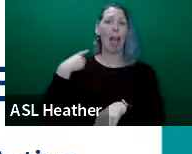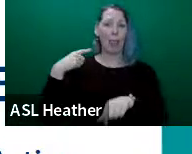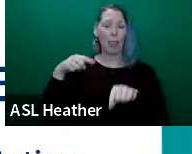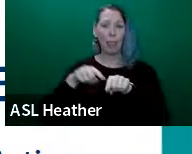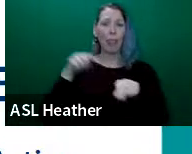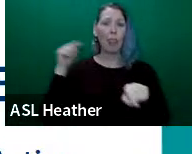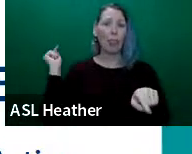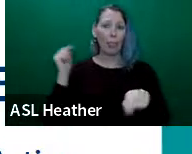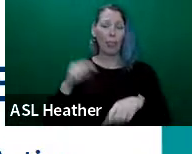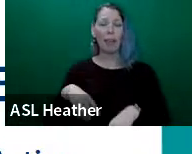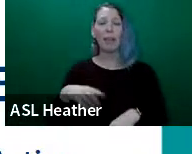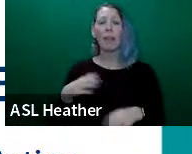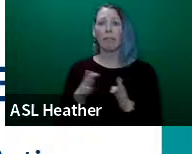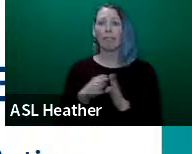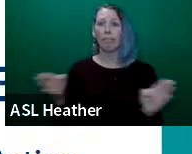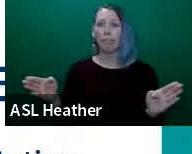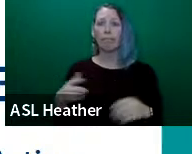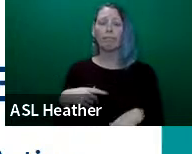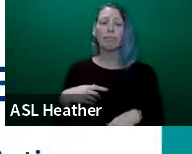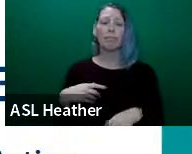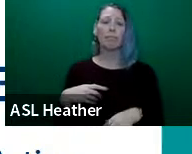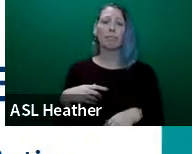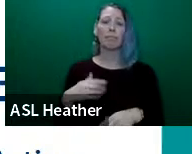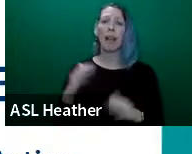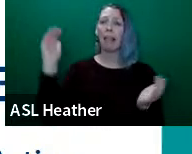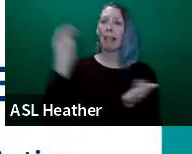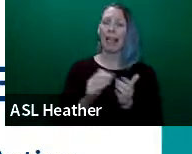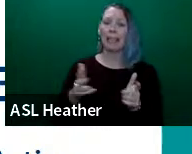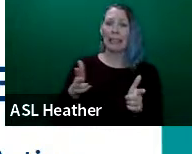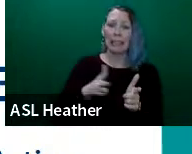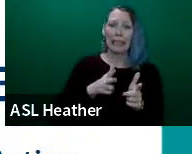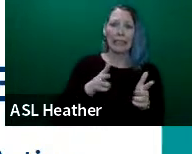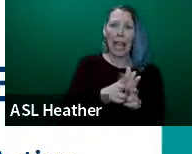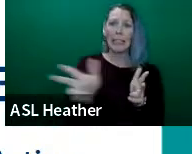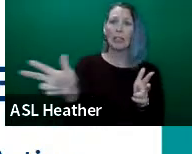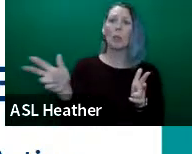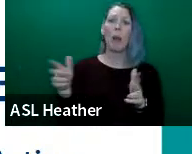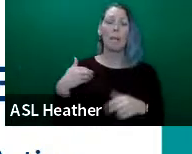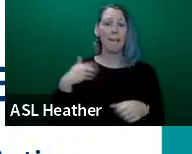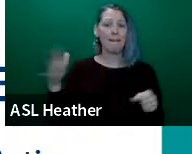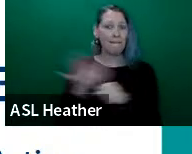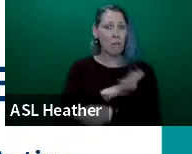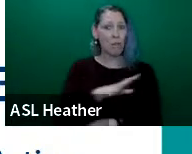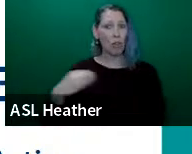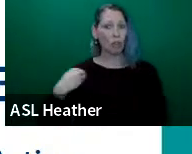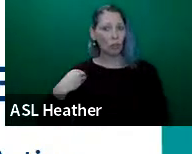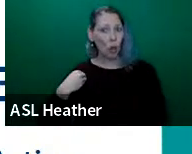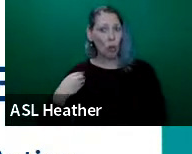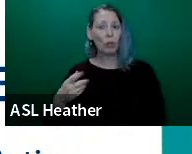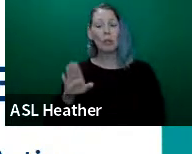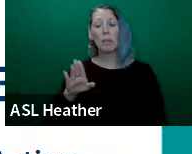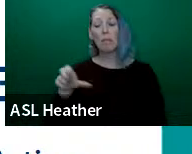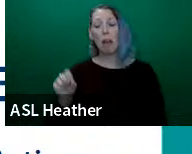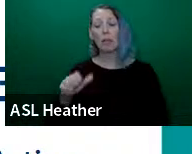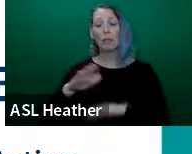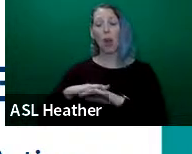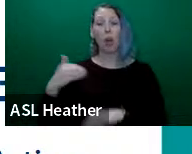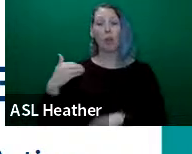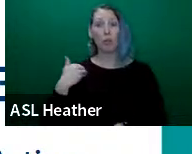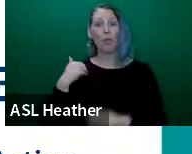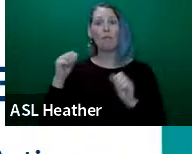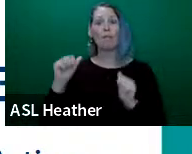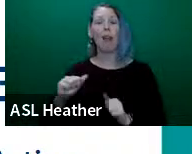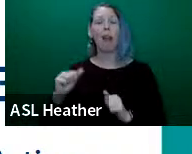comfort standards. You get fewer sideswipe crashes. You actually have full shoulders, so to allow the bus on shoulder and recovery from